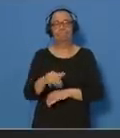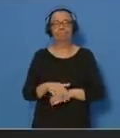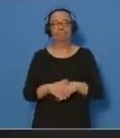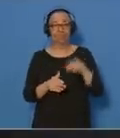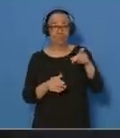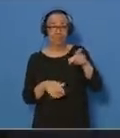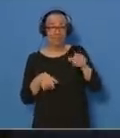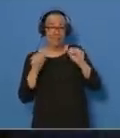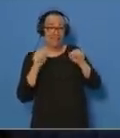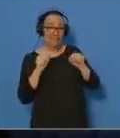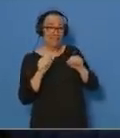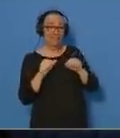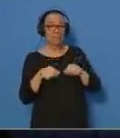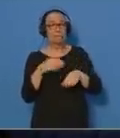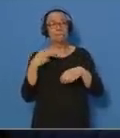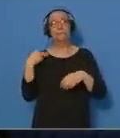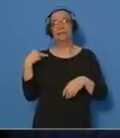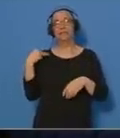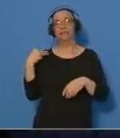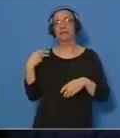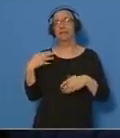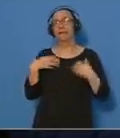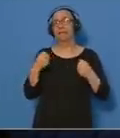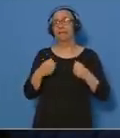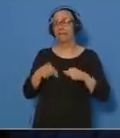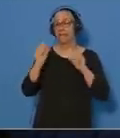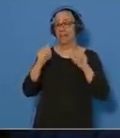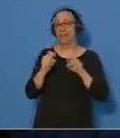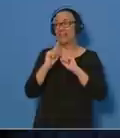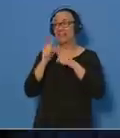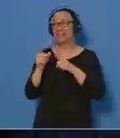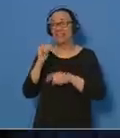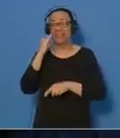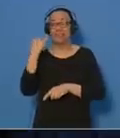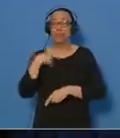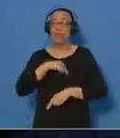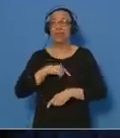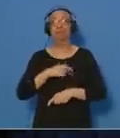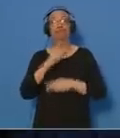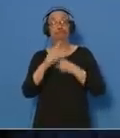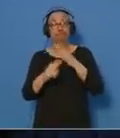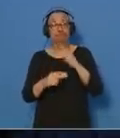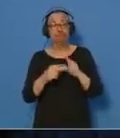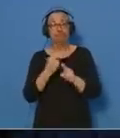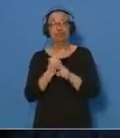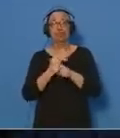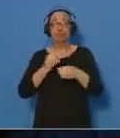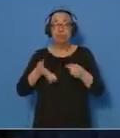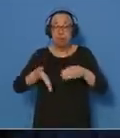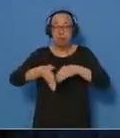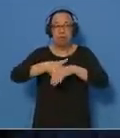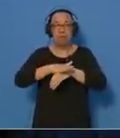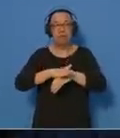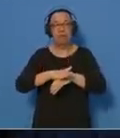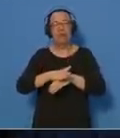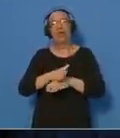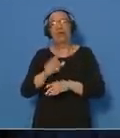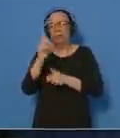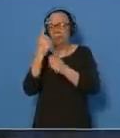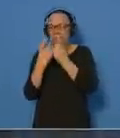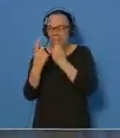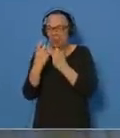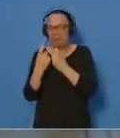Can I just add to that, Don? Sure. Actually, because if we did have universal coverage, then many of the questions that we're hearing from persons that are underinsured or